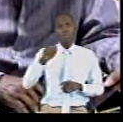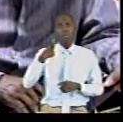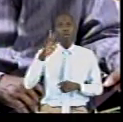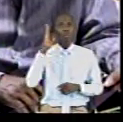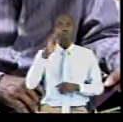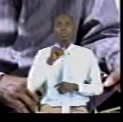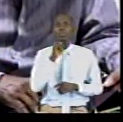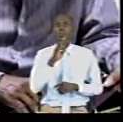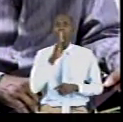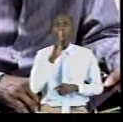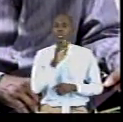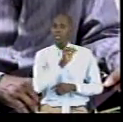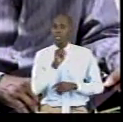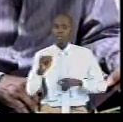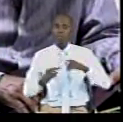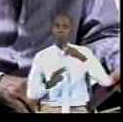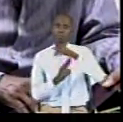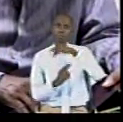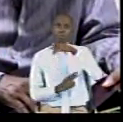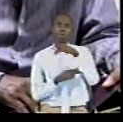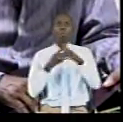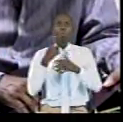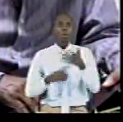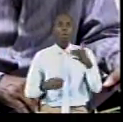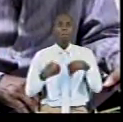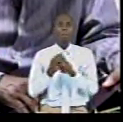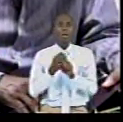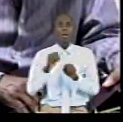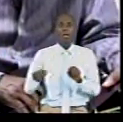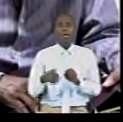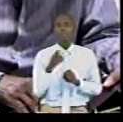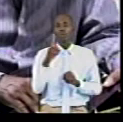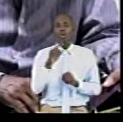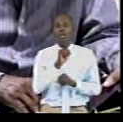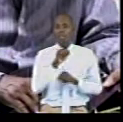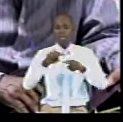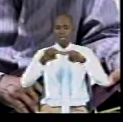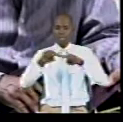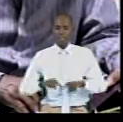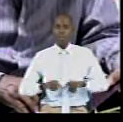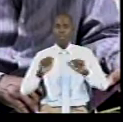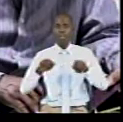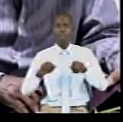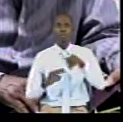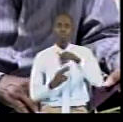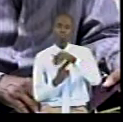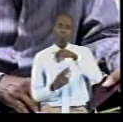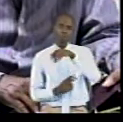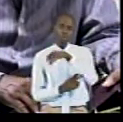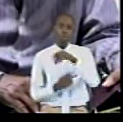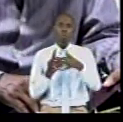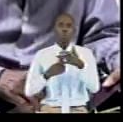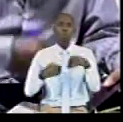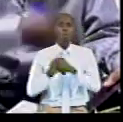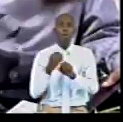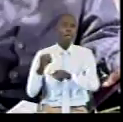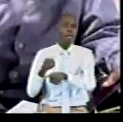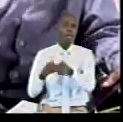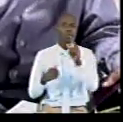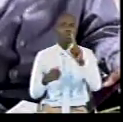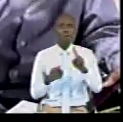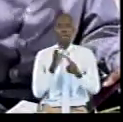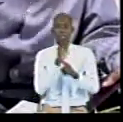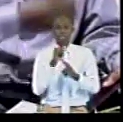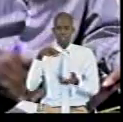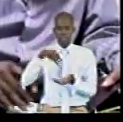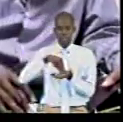What makes anyone a dependable pillar? What makes anyone a standing pillar?